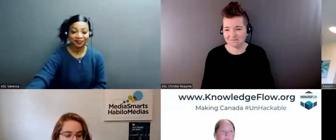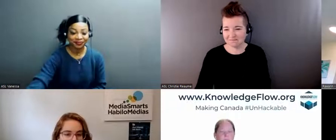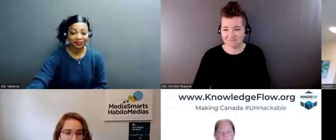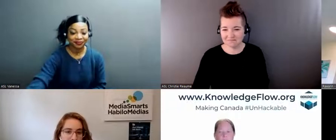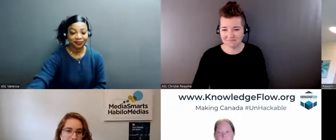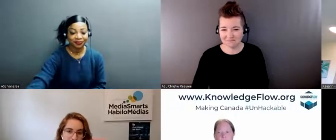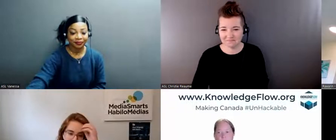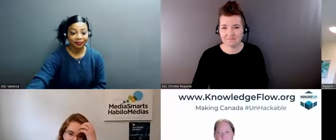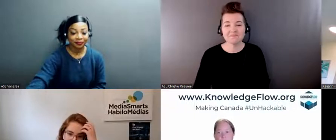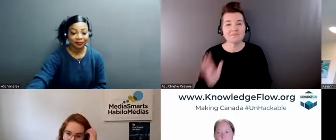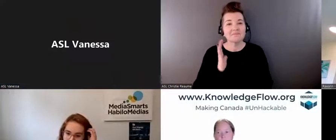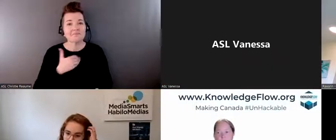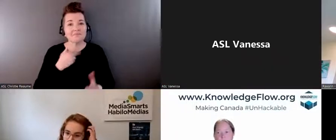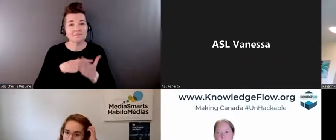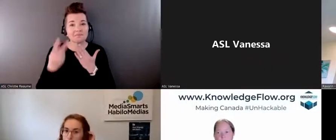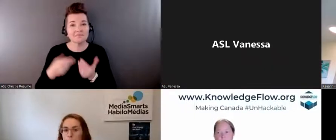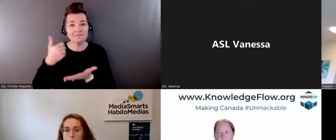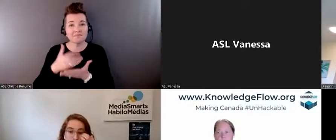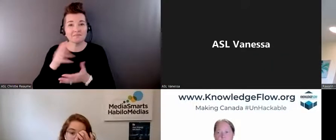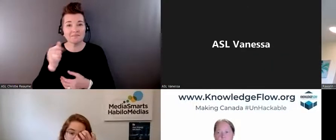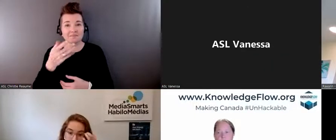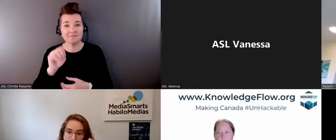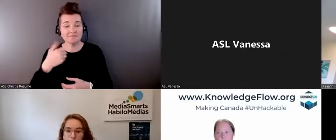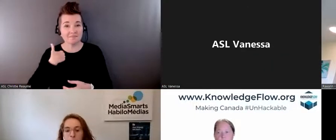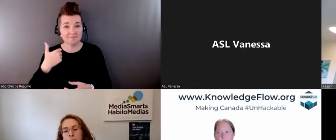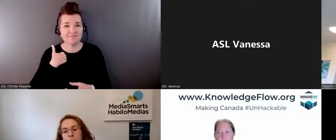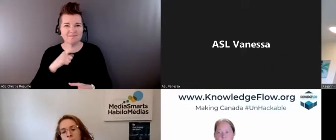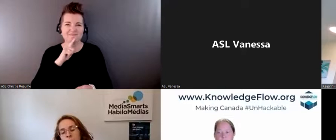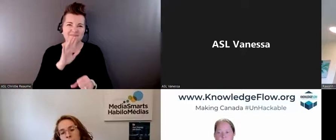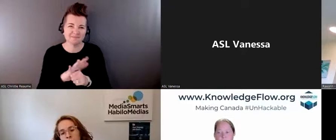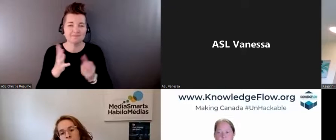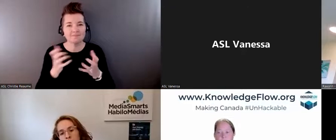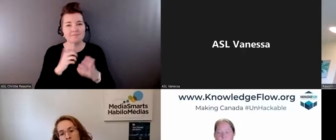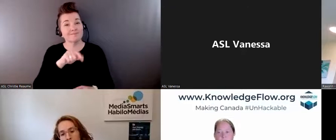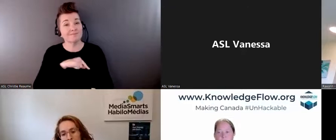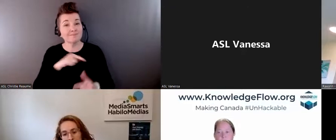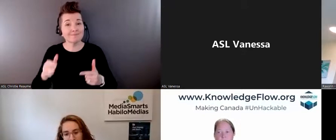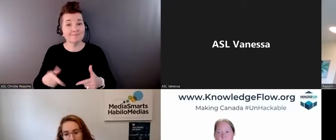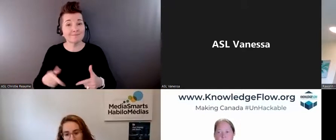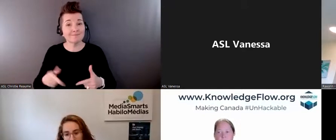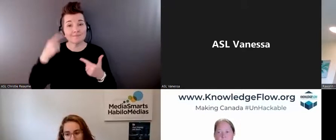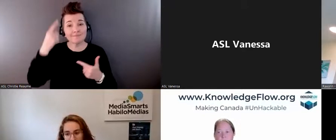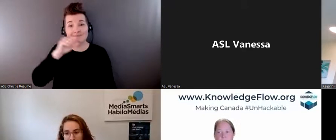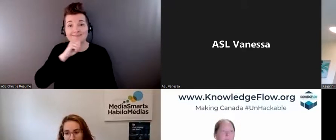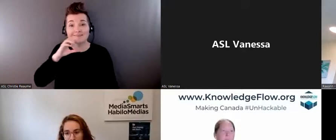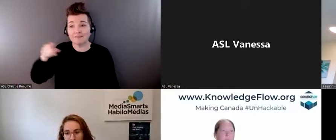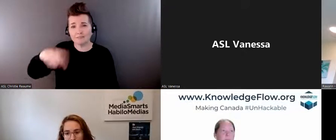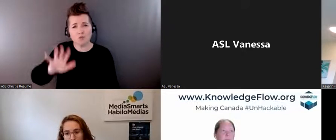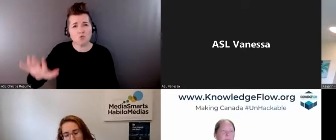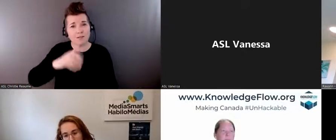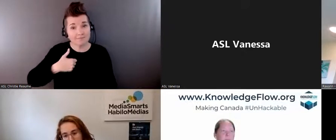by HelpAge Canada, which is a national charity dedicated to improving the quality of life of older adults in Canada and internationally.